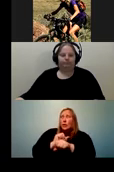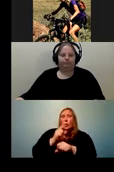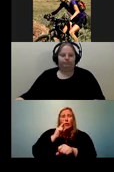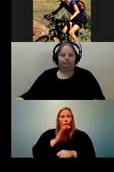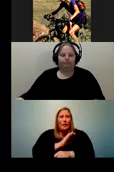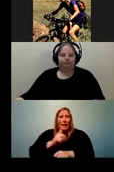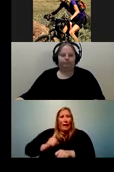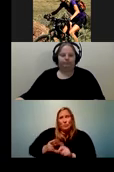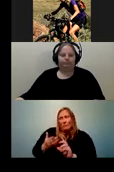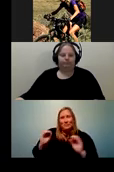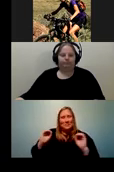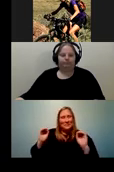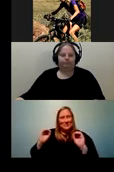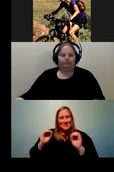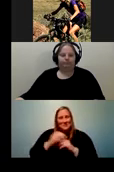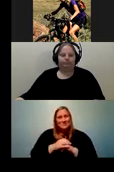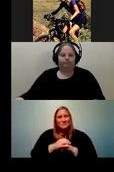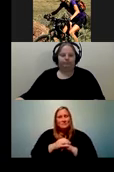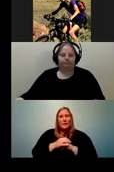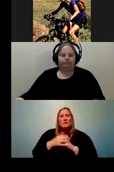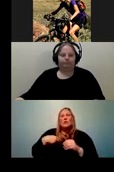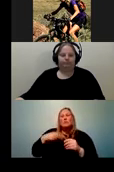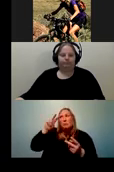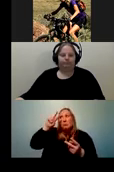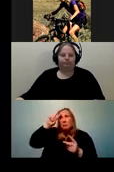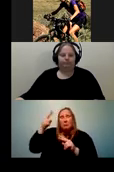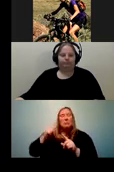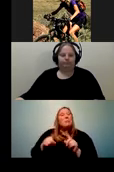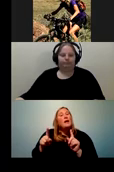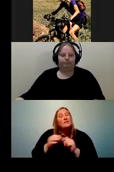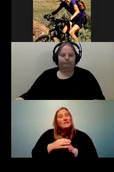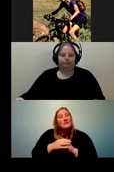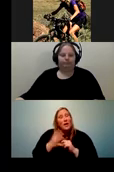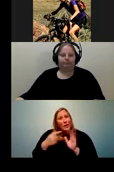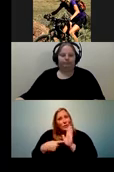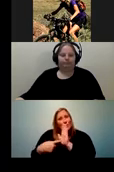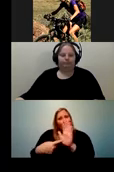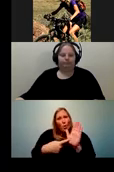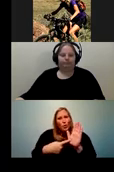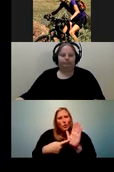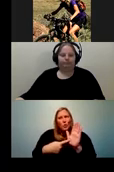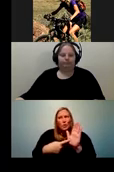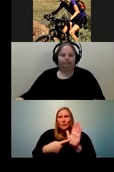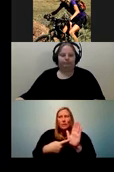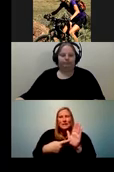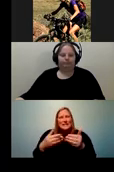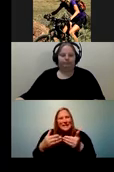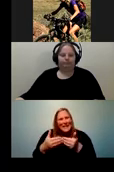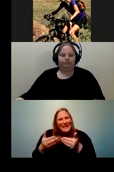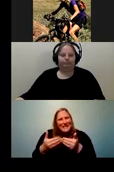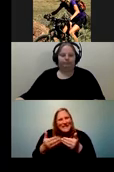so having a misunderstanding, but I wanted to just show you how easy it is. I believed